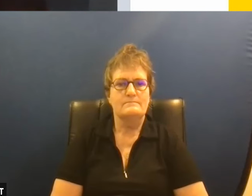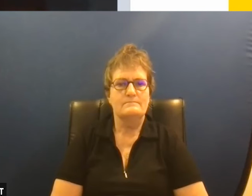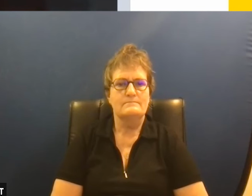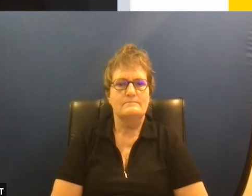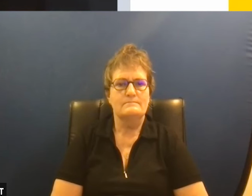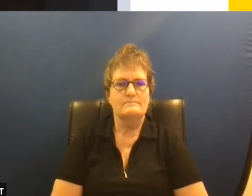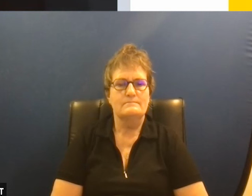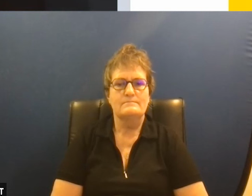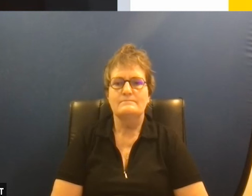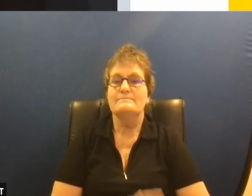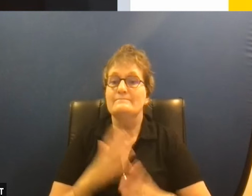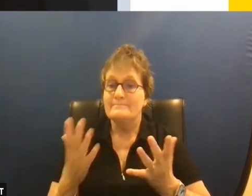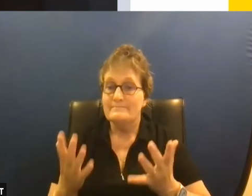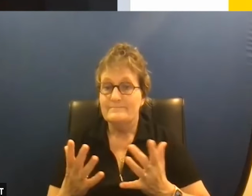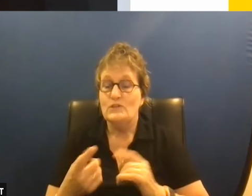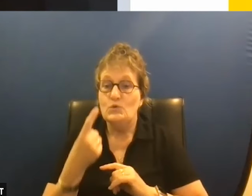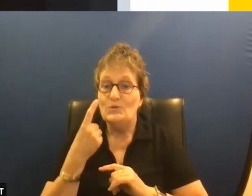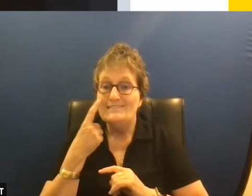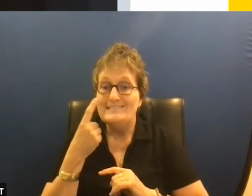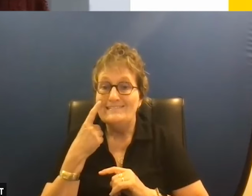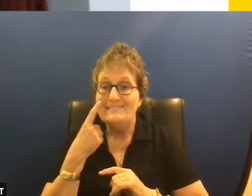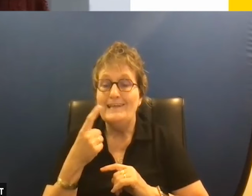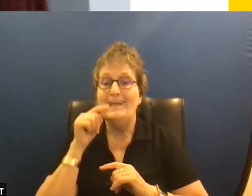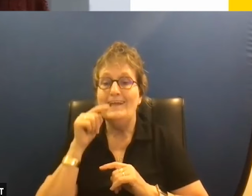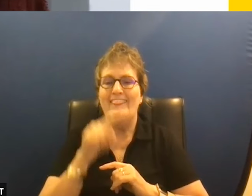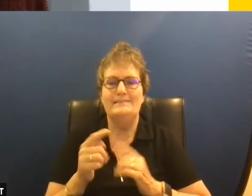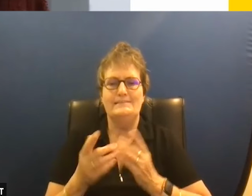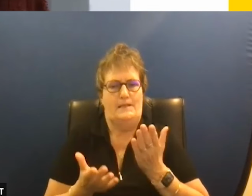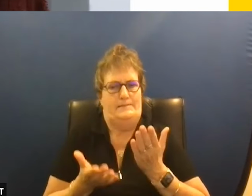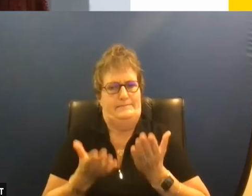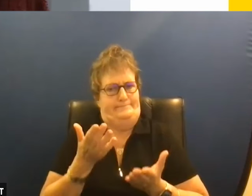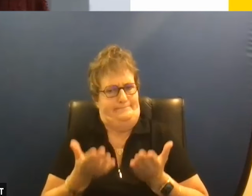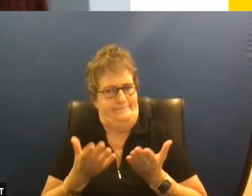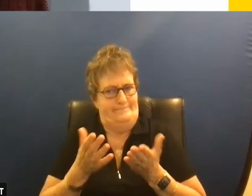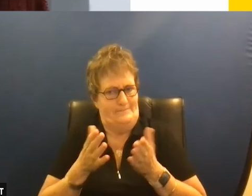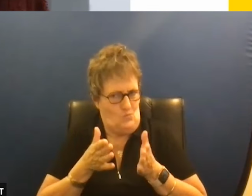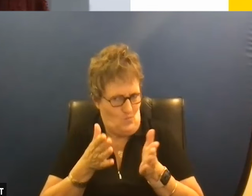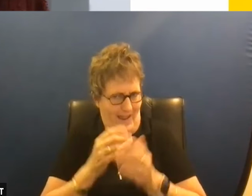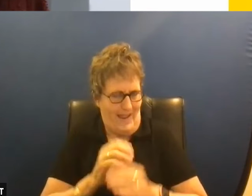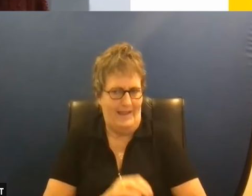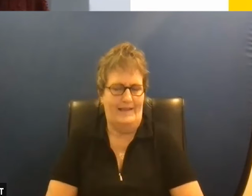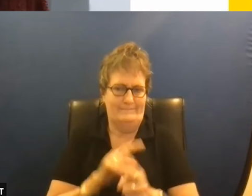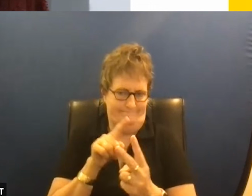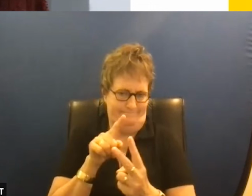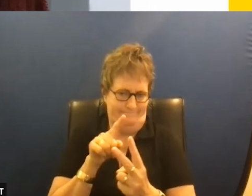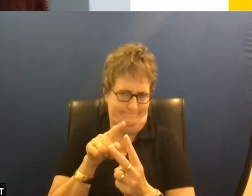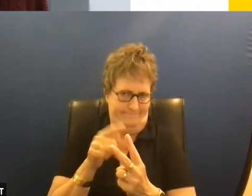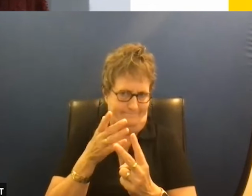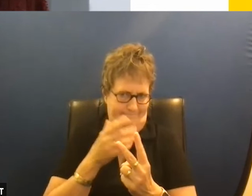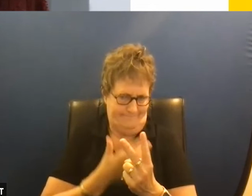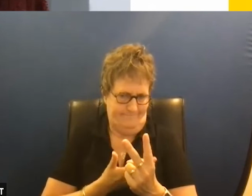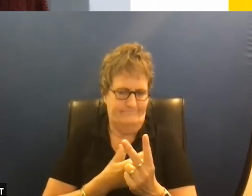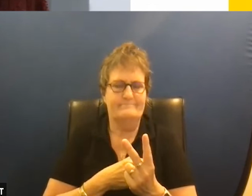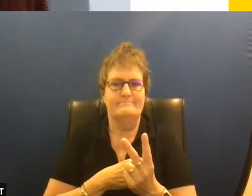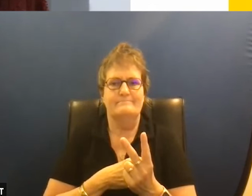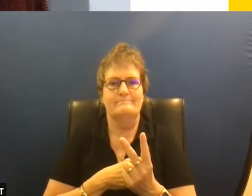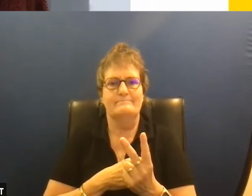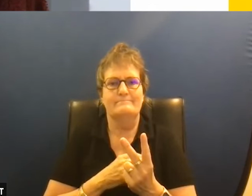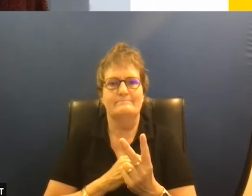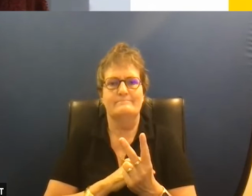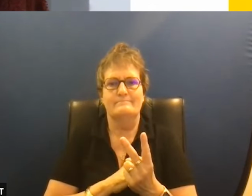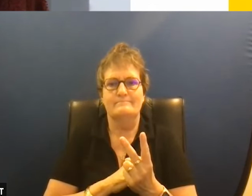So obviously this is the questionable treatment version. So I would like to, okay, everyone